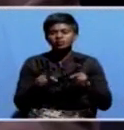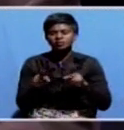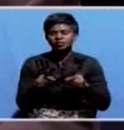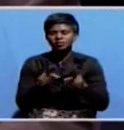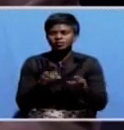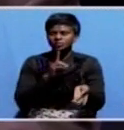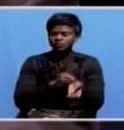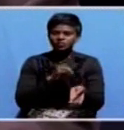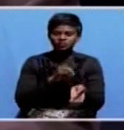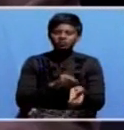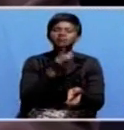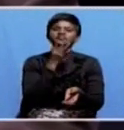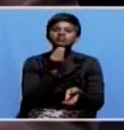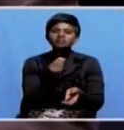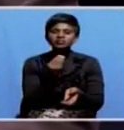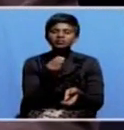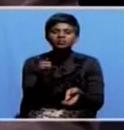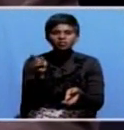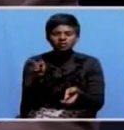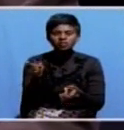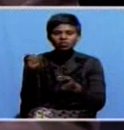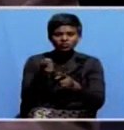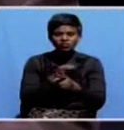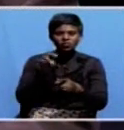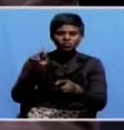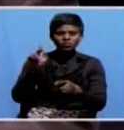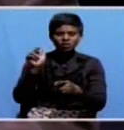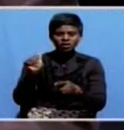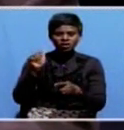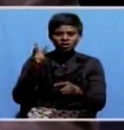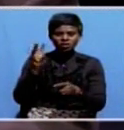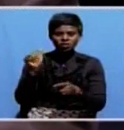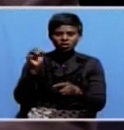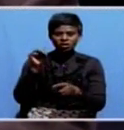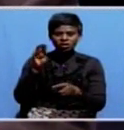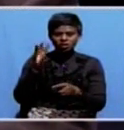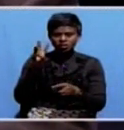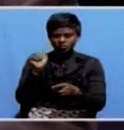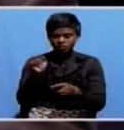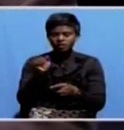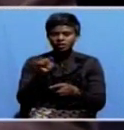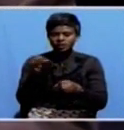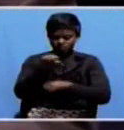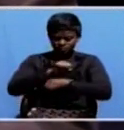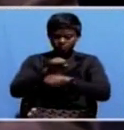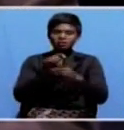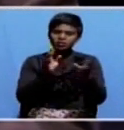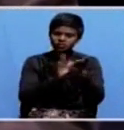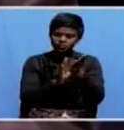Dr. Chiluba was a product of Kawambwa Secondary School, and I'm a product of the same